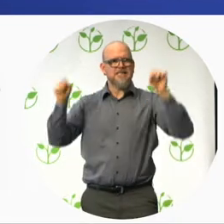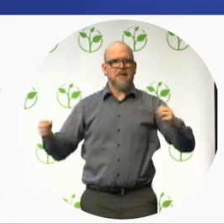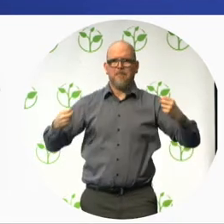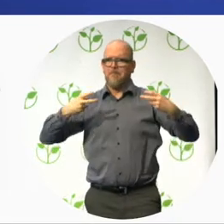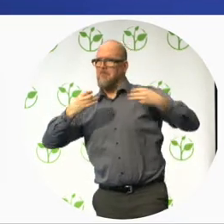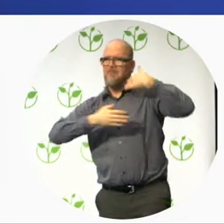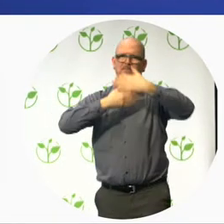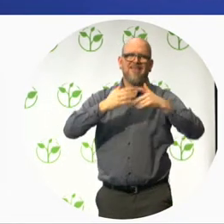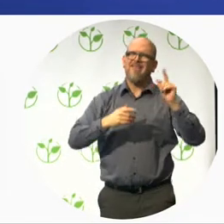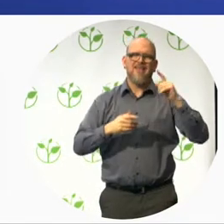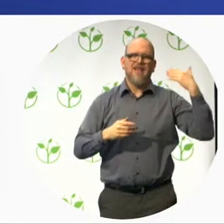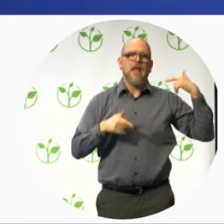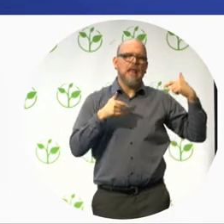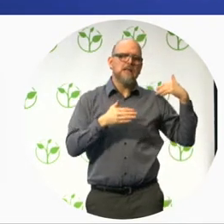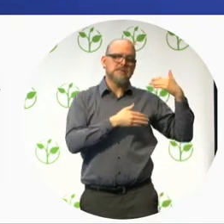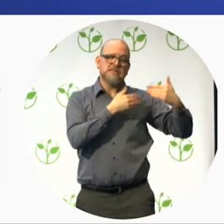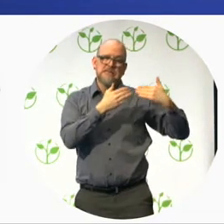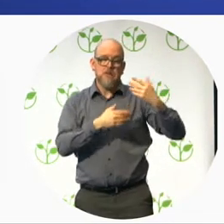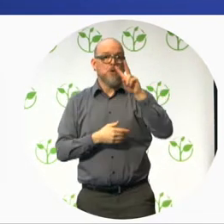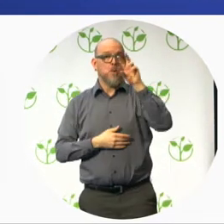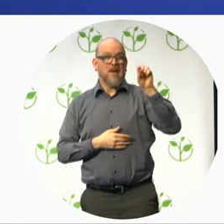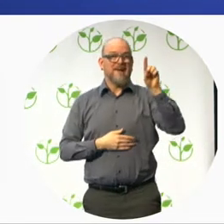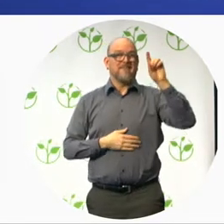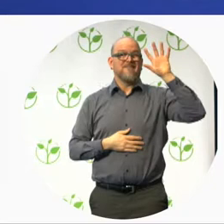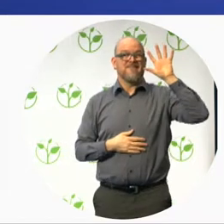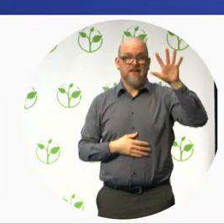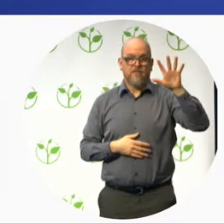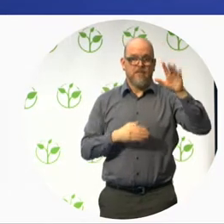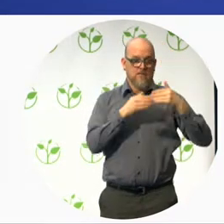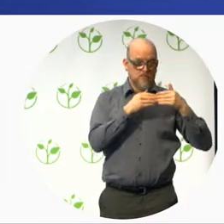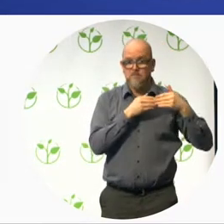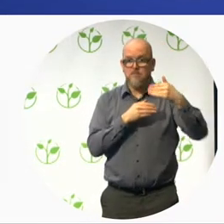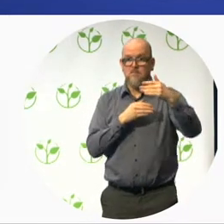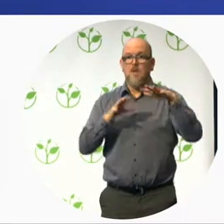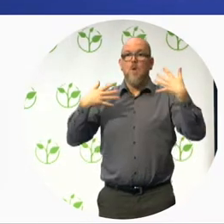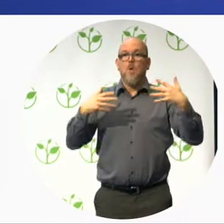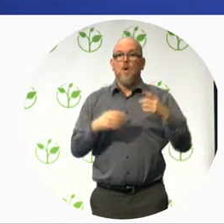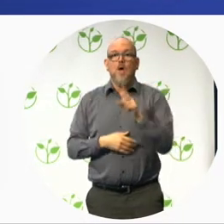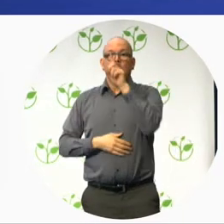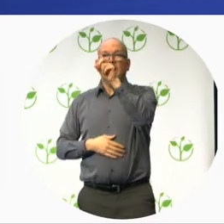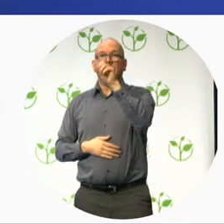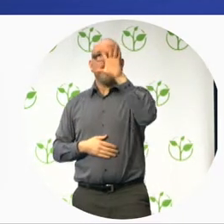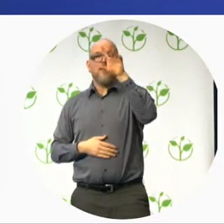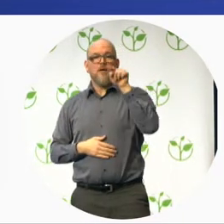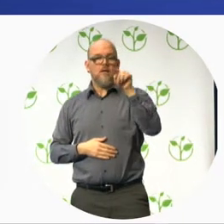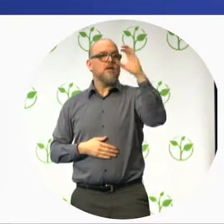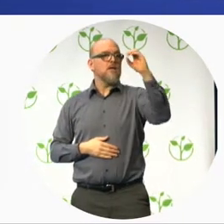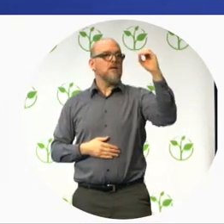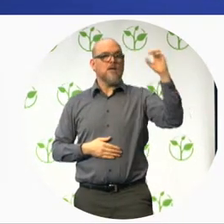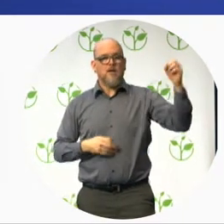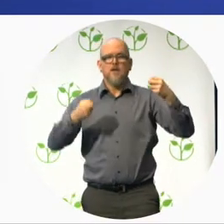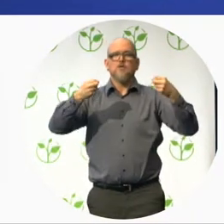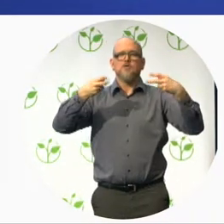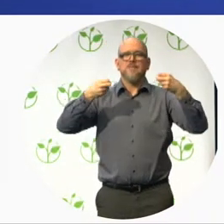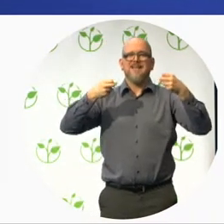we've captioned over 10,000 video products. That may not sound like a lot, but some of the offices throughout the